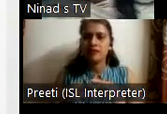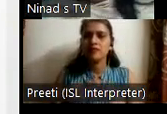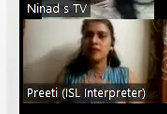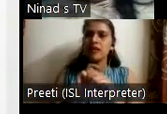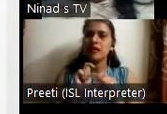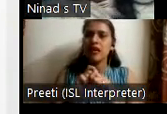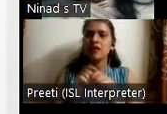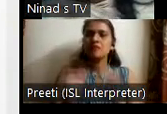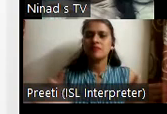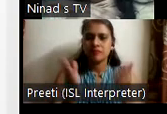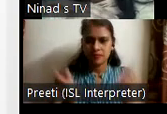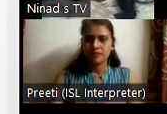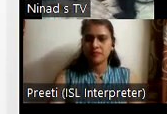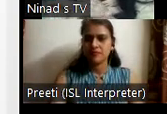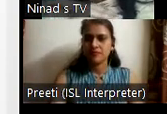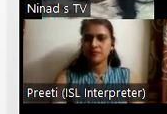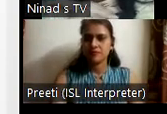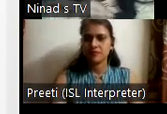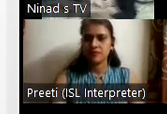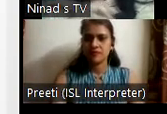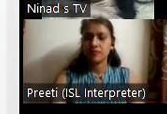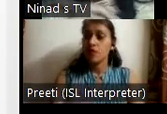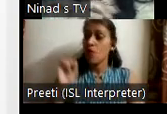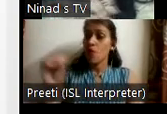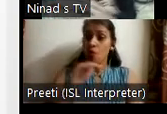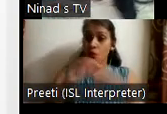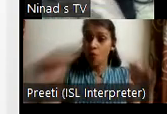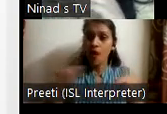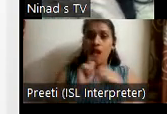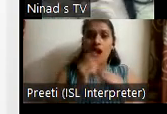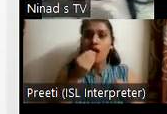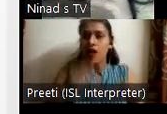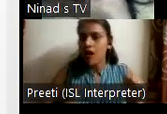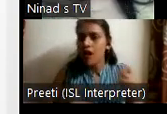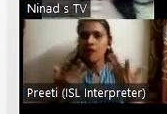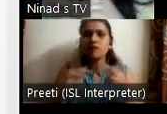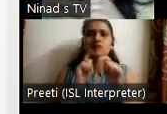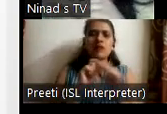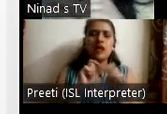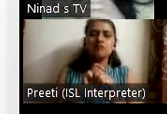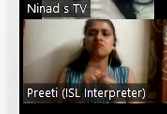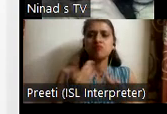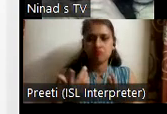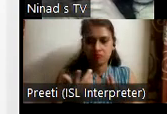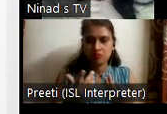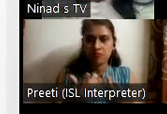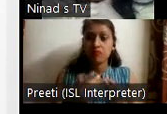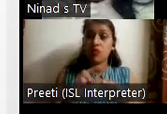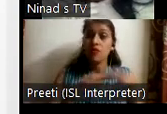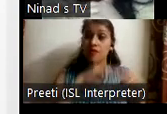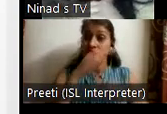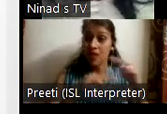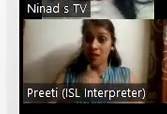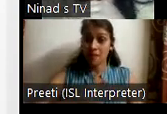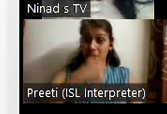least 500 rupees back so that they can earn their own livelihood. So we were working with this oppressor group of karkhana